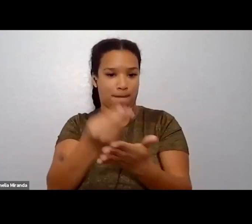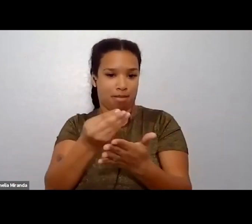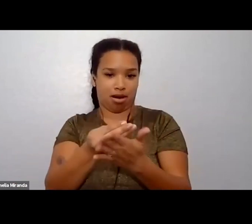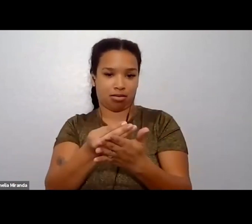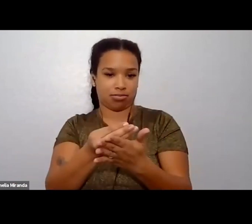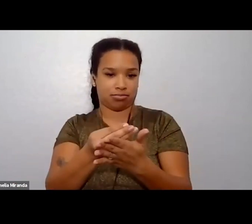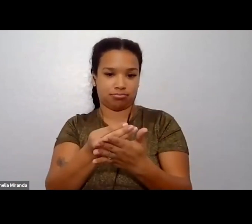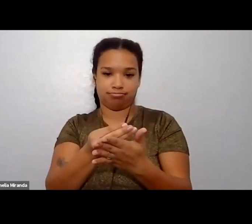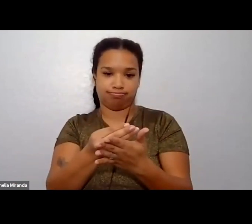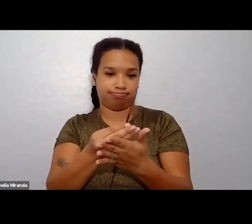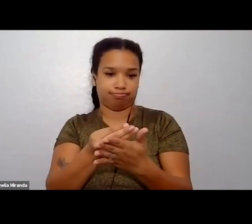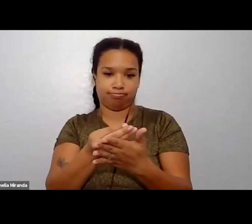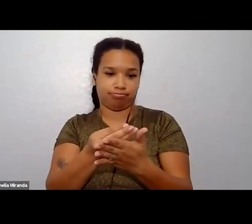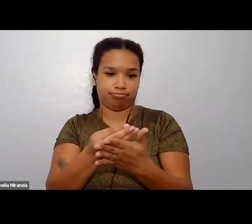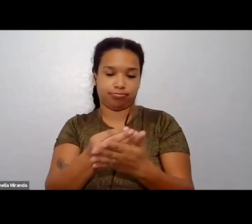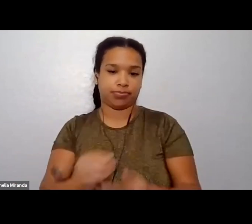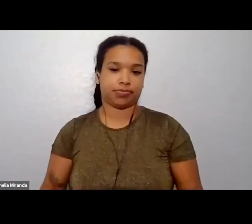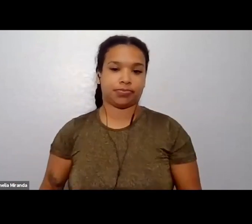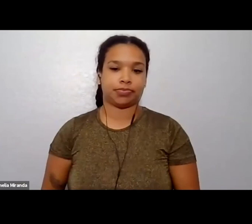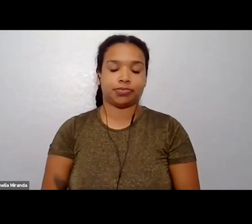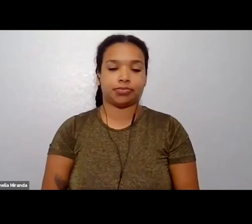a historic